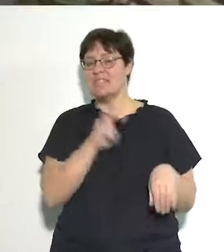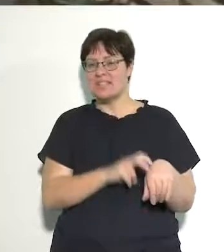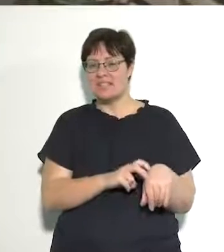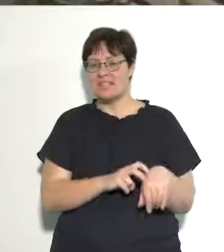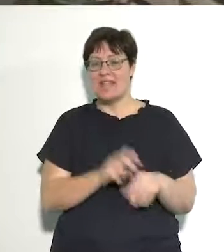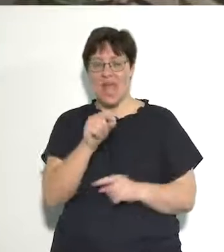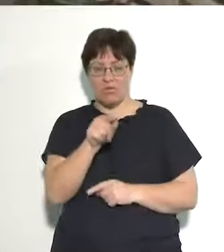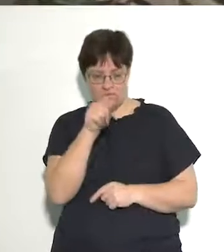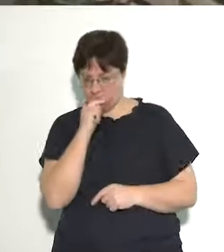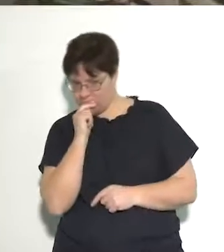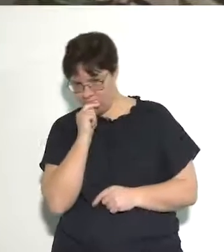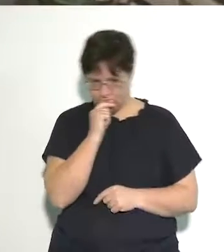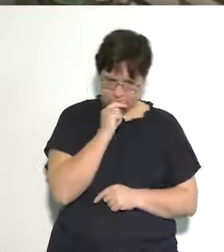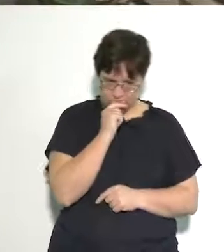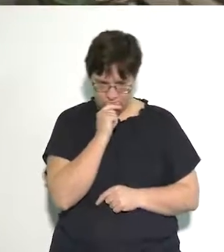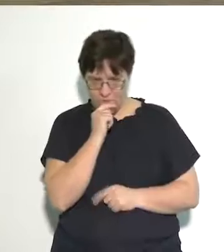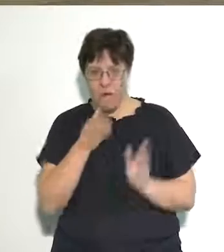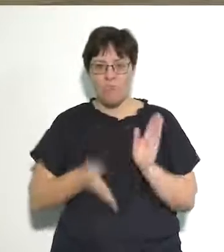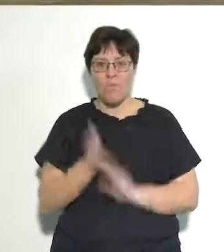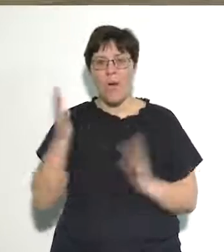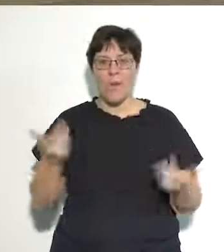then need to be able to put their arrows down